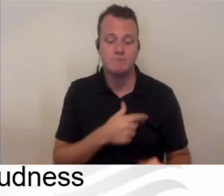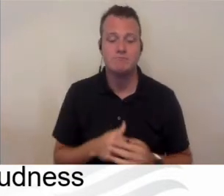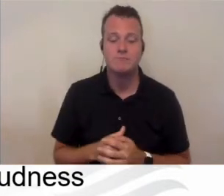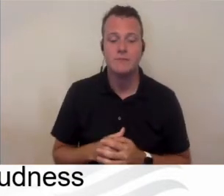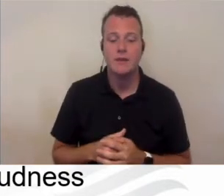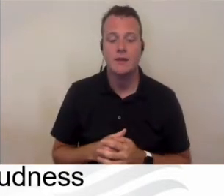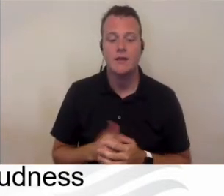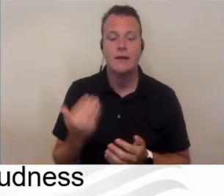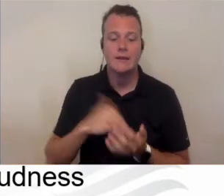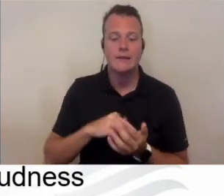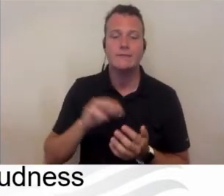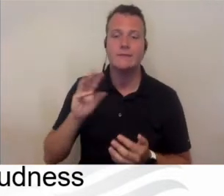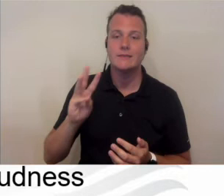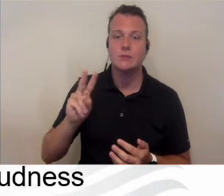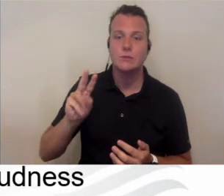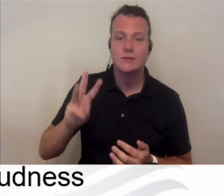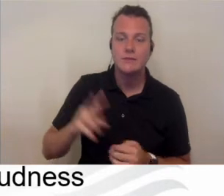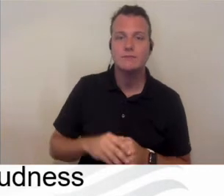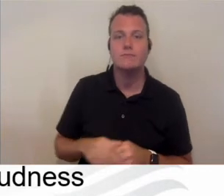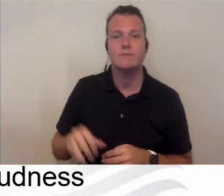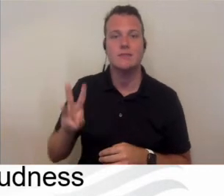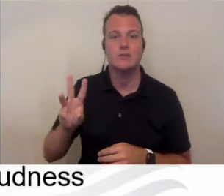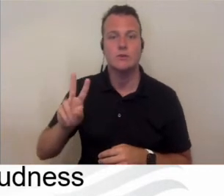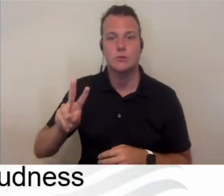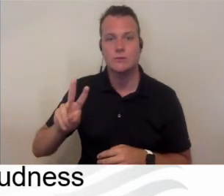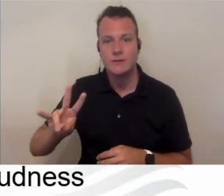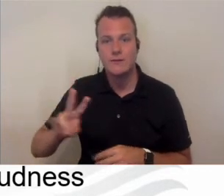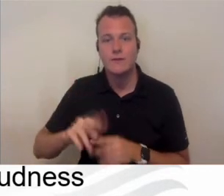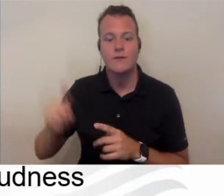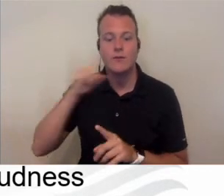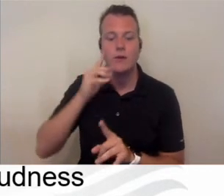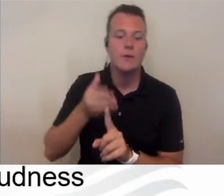and 7 as far as using for pre and post-op